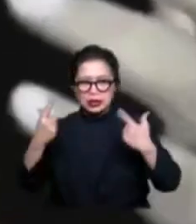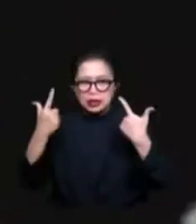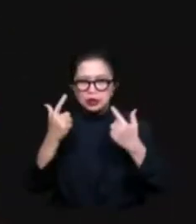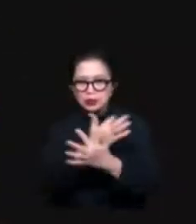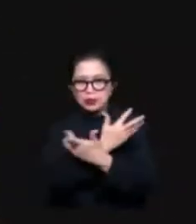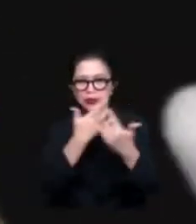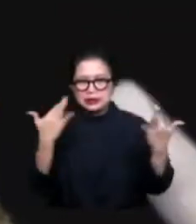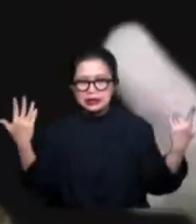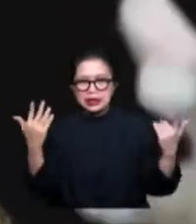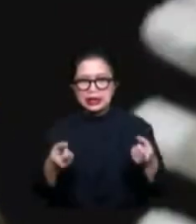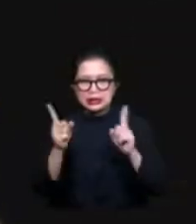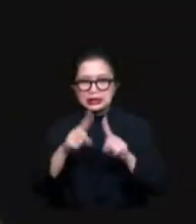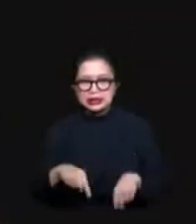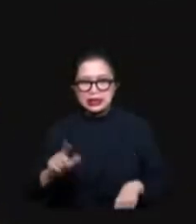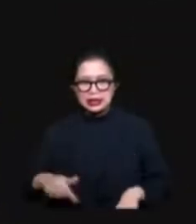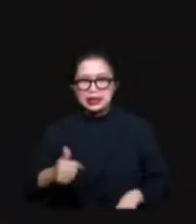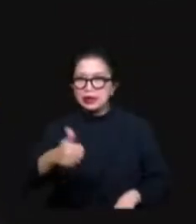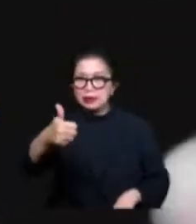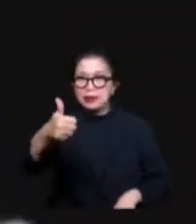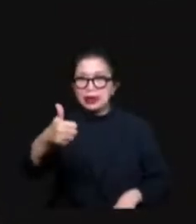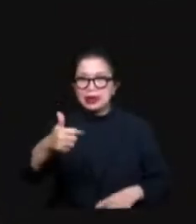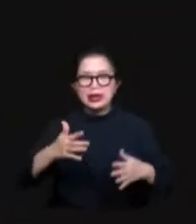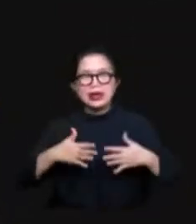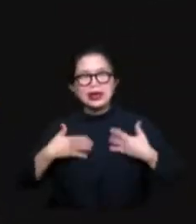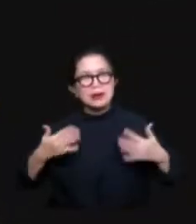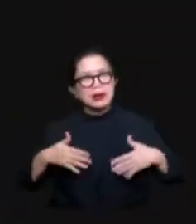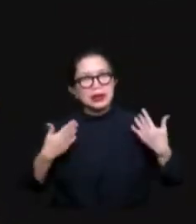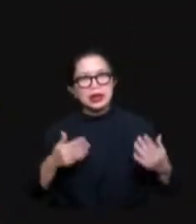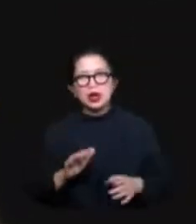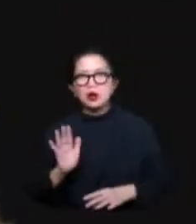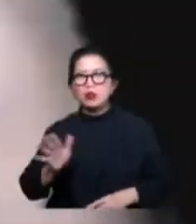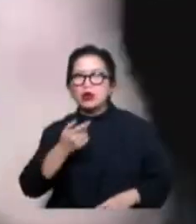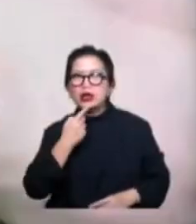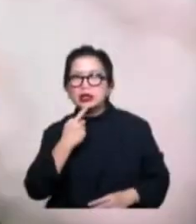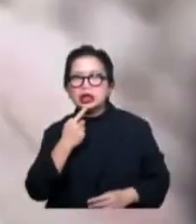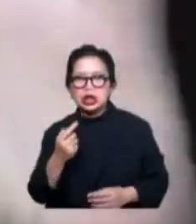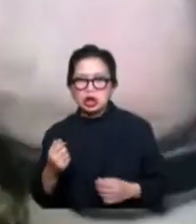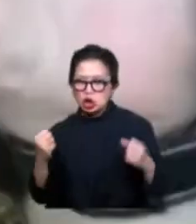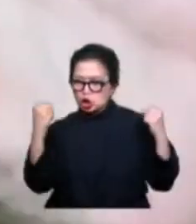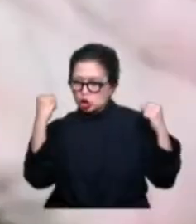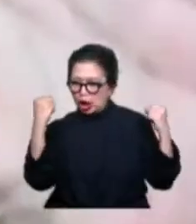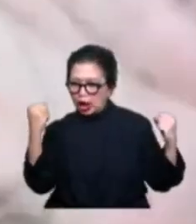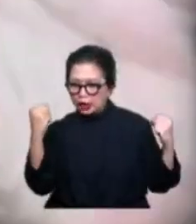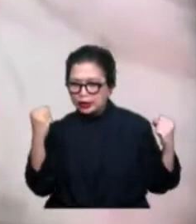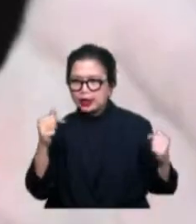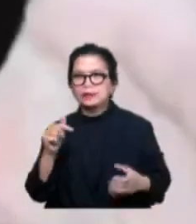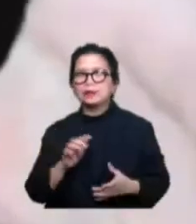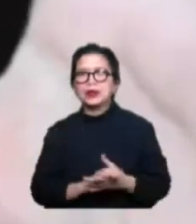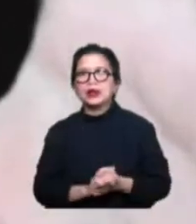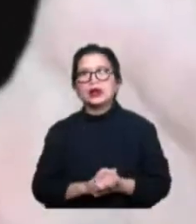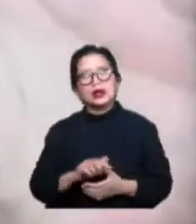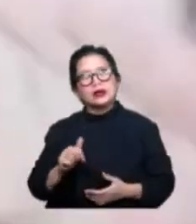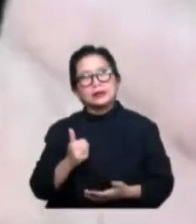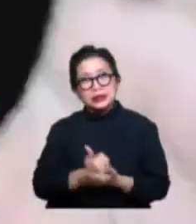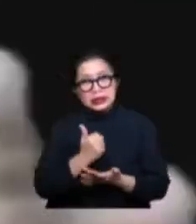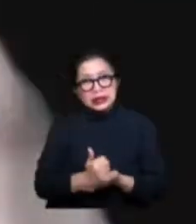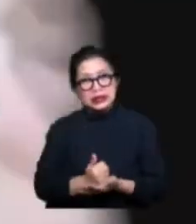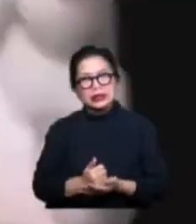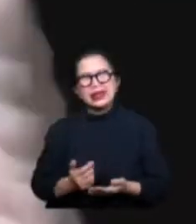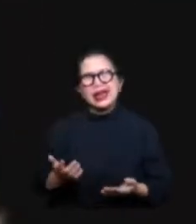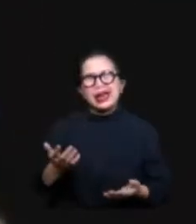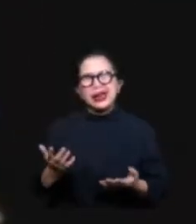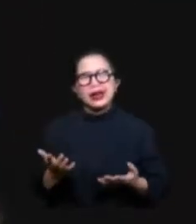not only healthy but also well-being. This is important because sometimes we consider